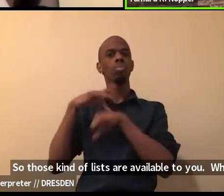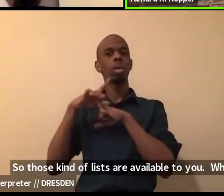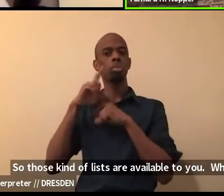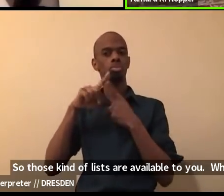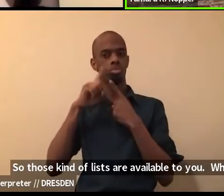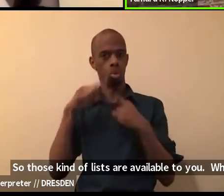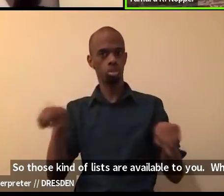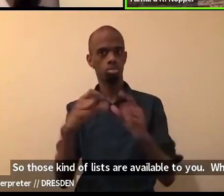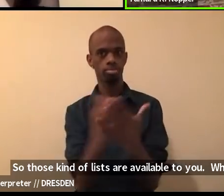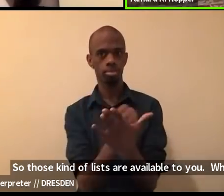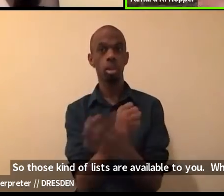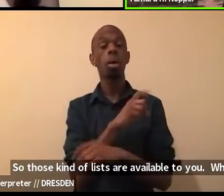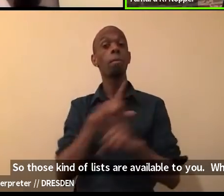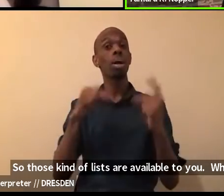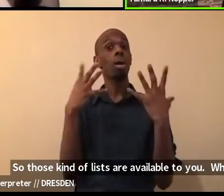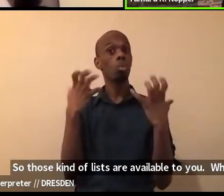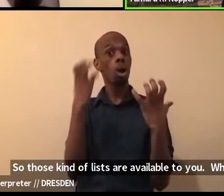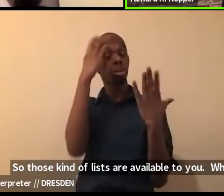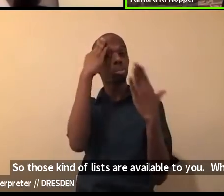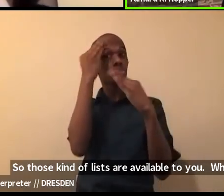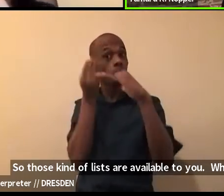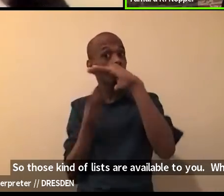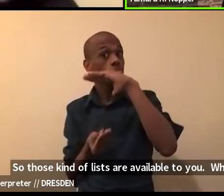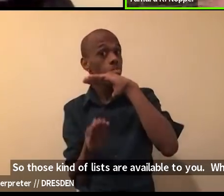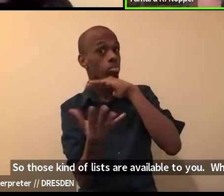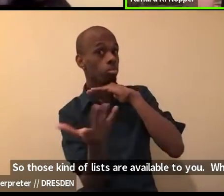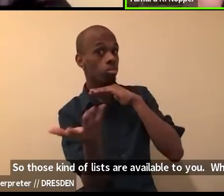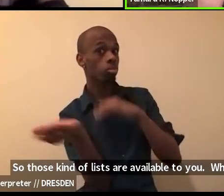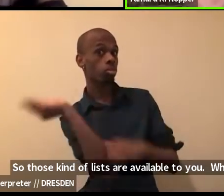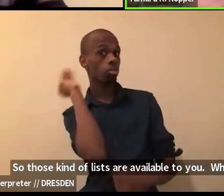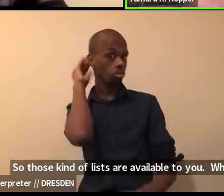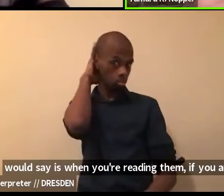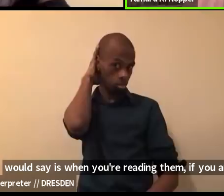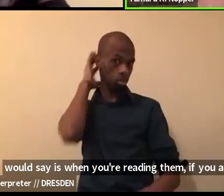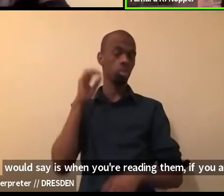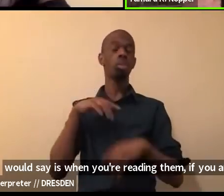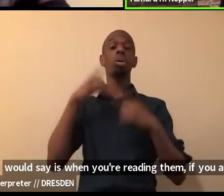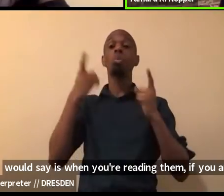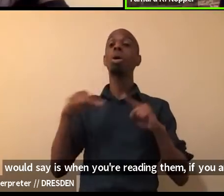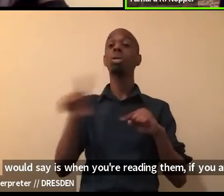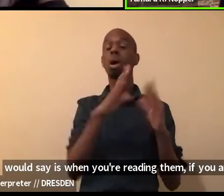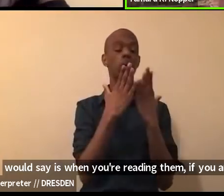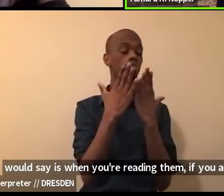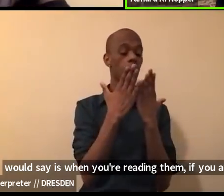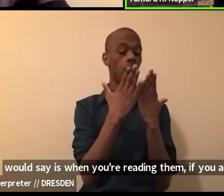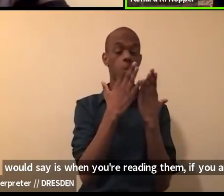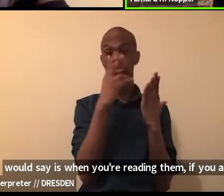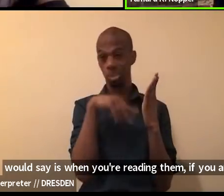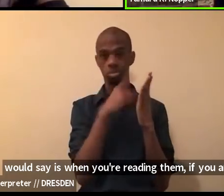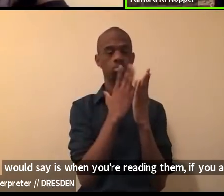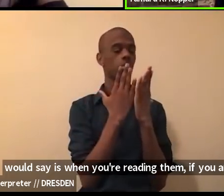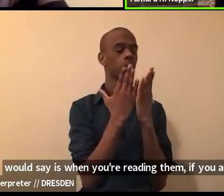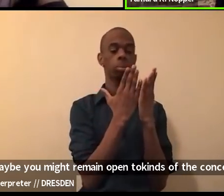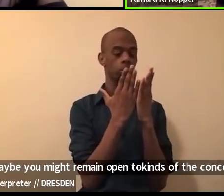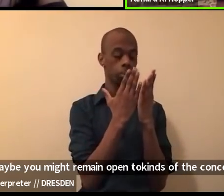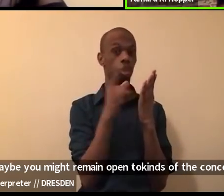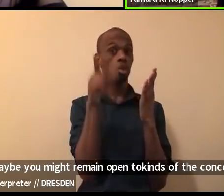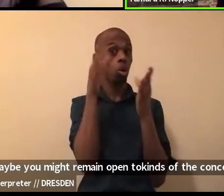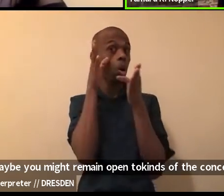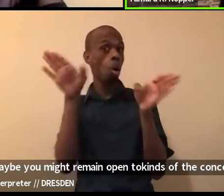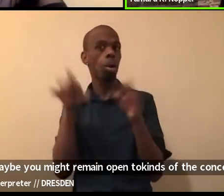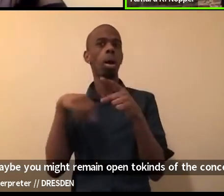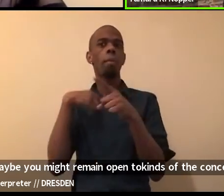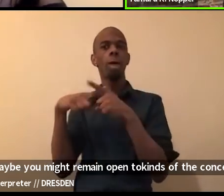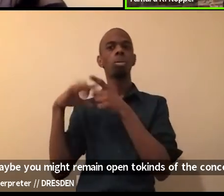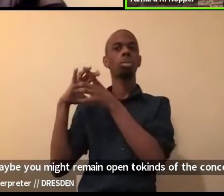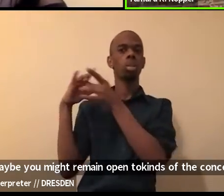them, if you aren't, maybe you might be, you know, remain open to kind of the concerns I raised about that literature, right? And so